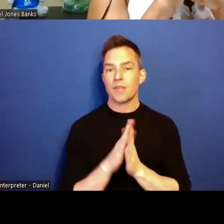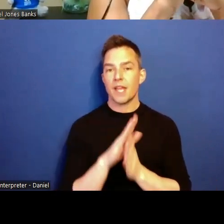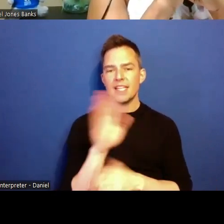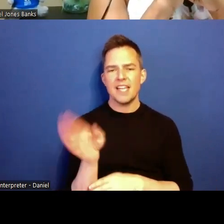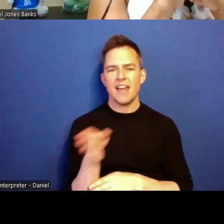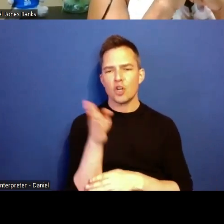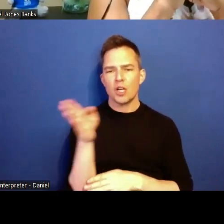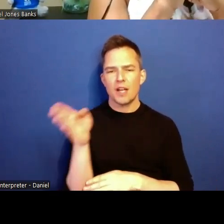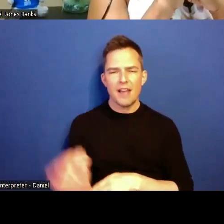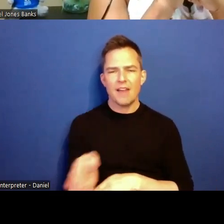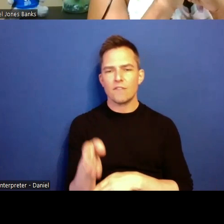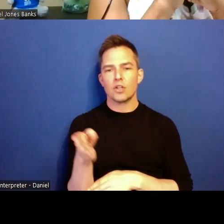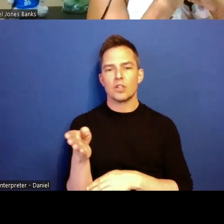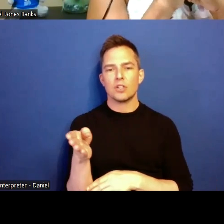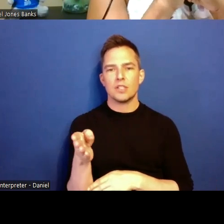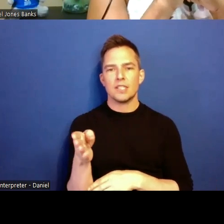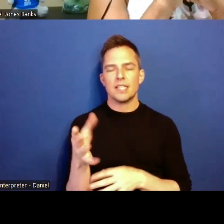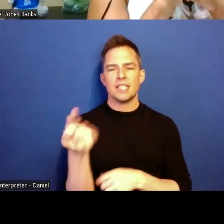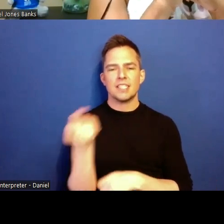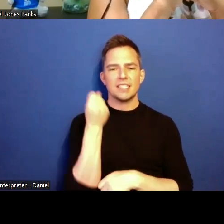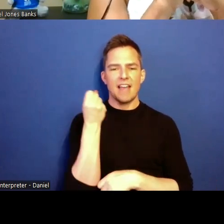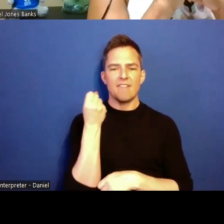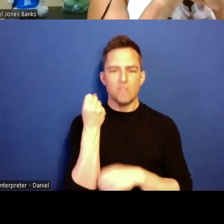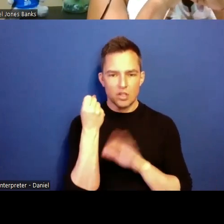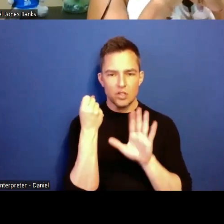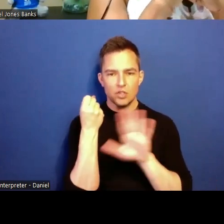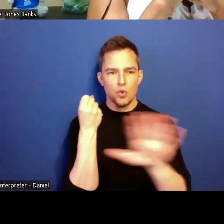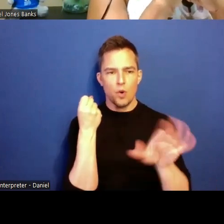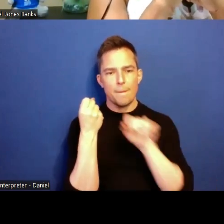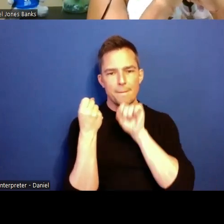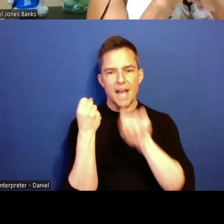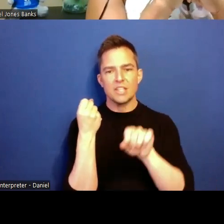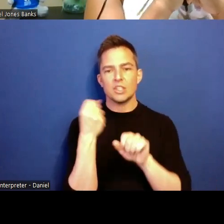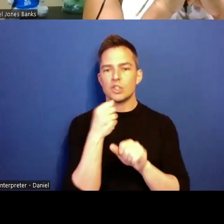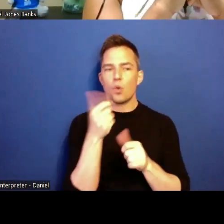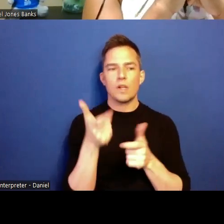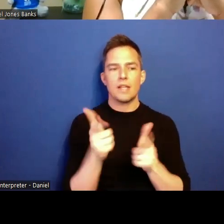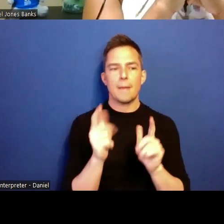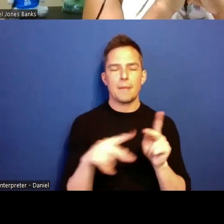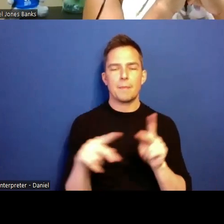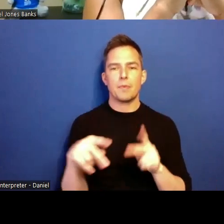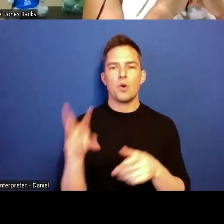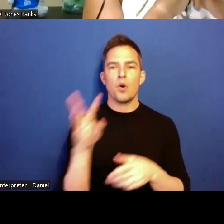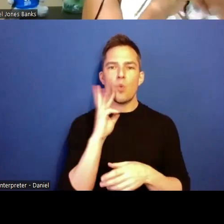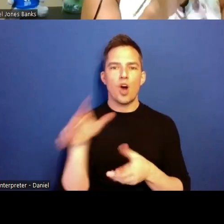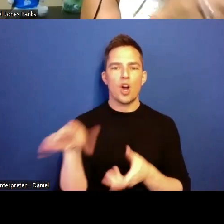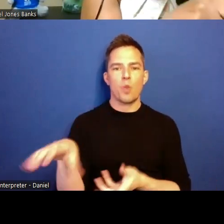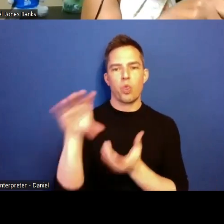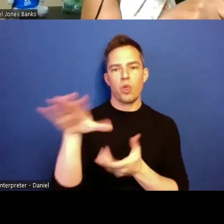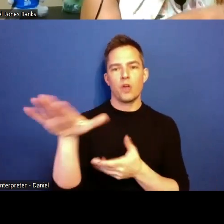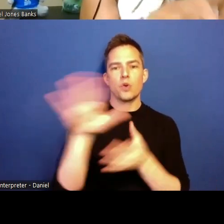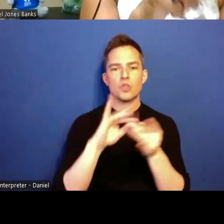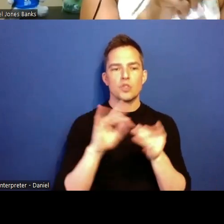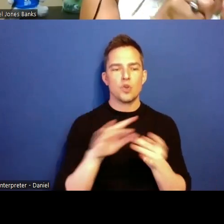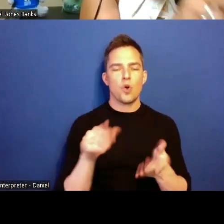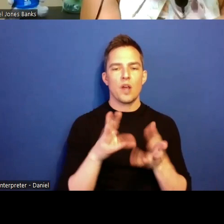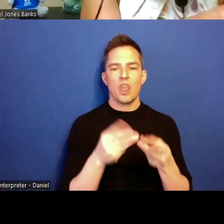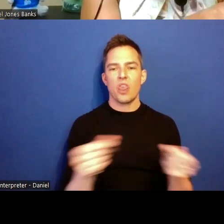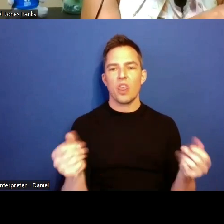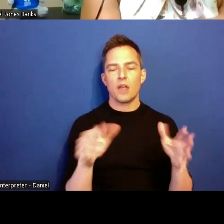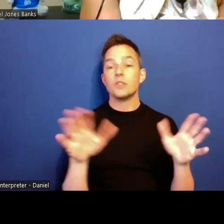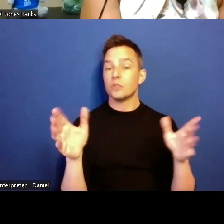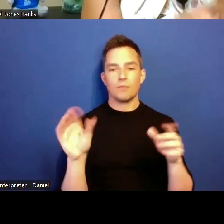ever stifle your passion. Do not let anyone water down your story. Your story has value. You